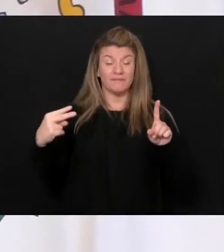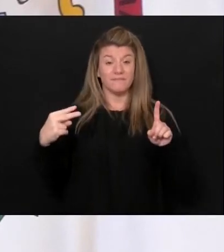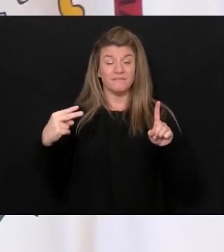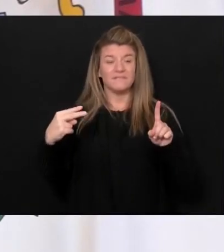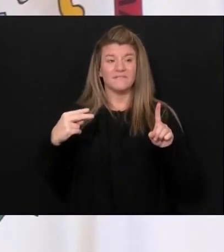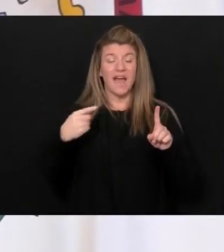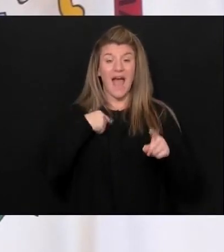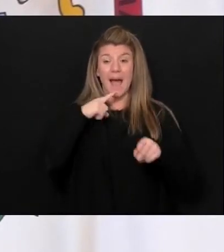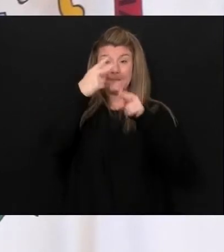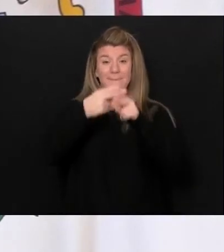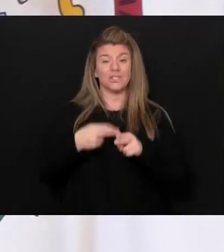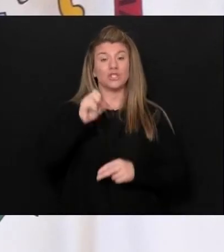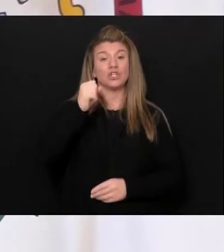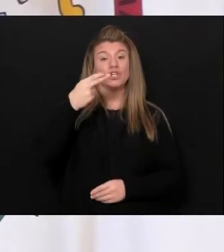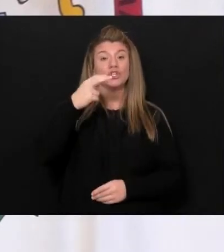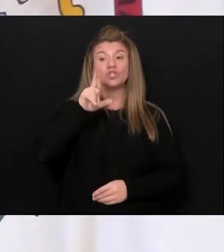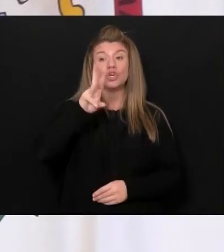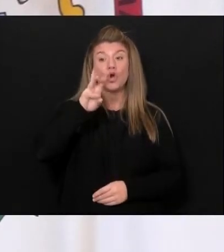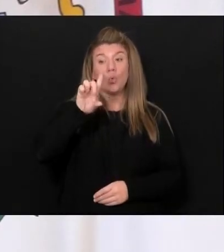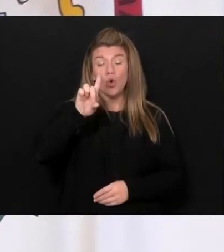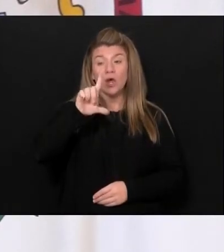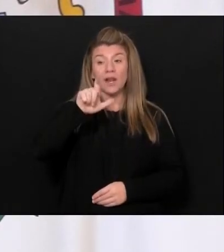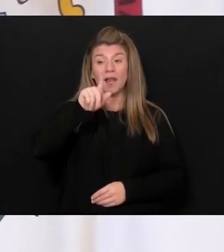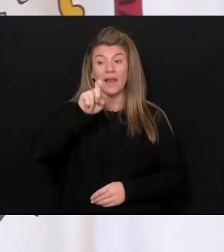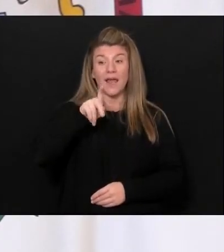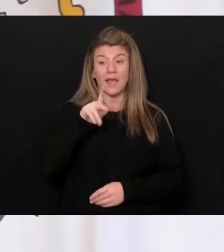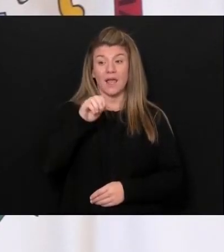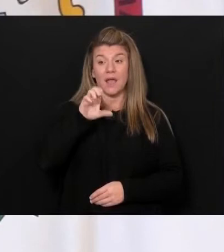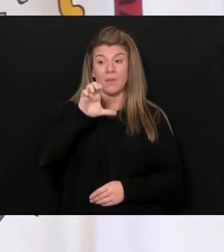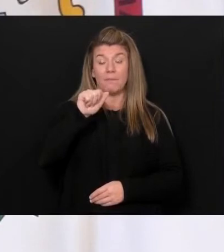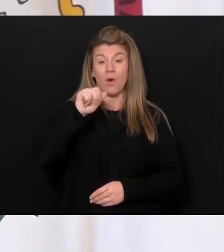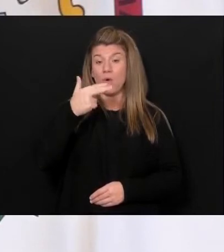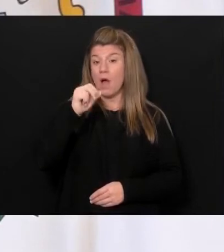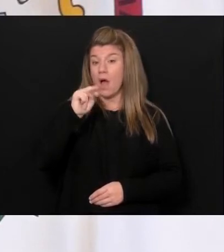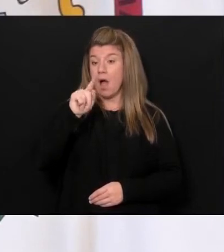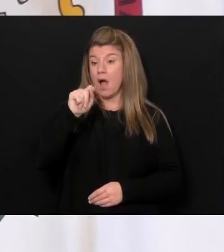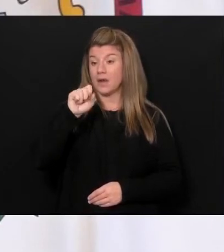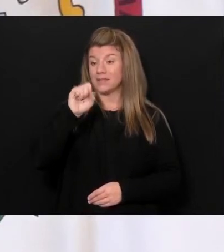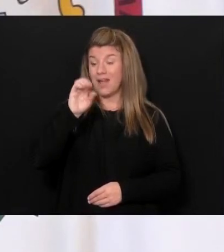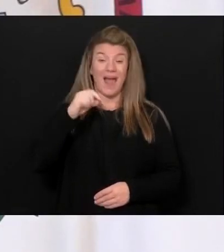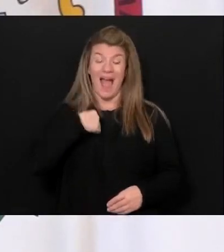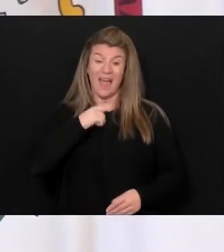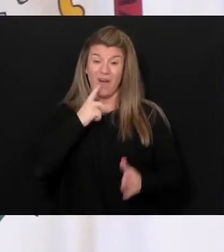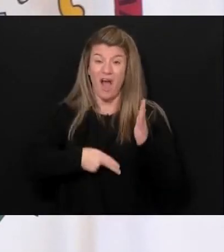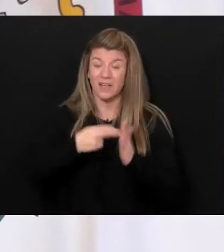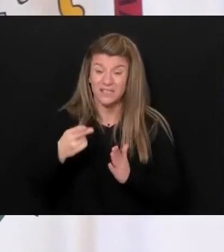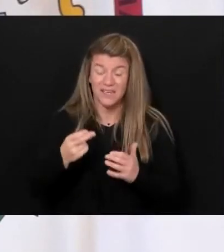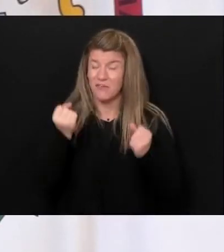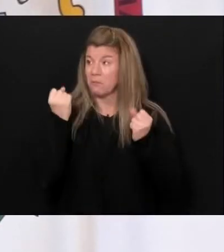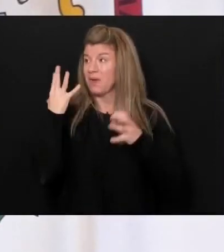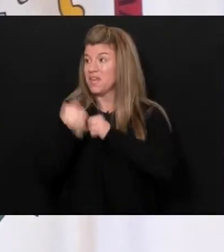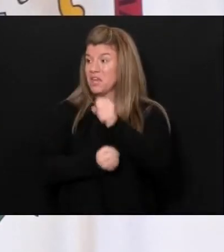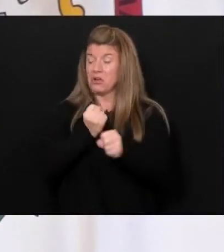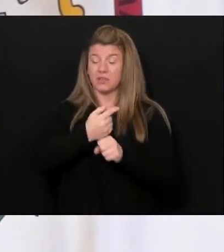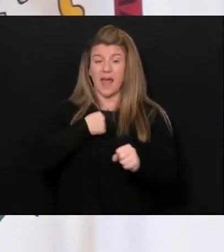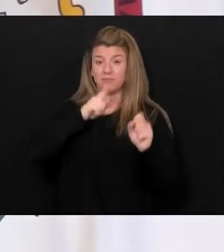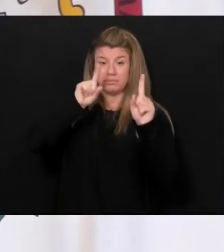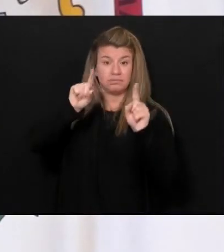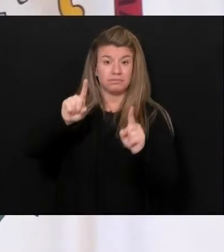know, I mentioned Sherwood Lake and Pocahontas County, and I spent a lot of time in Pocahontas County years and years ago because